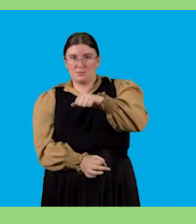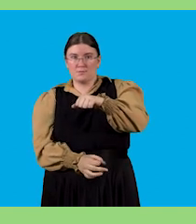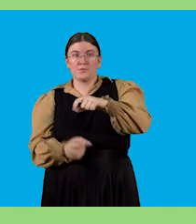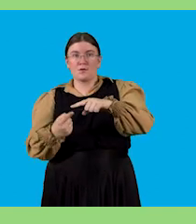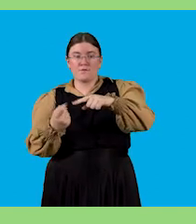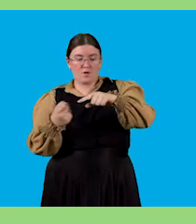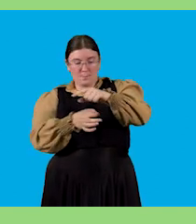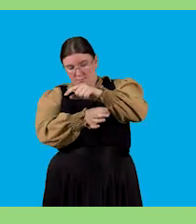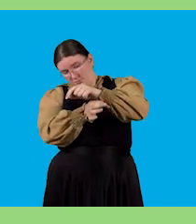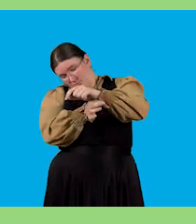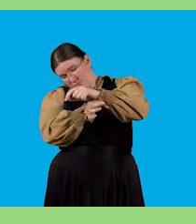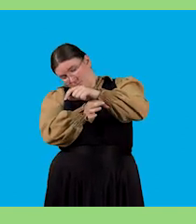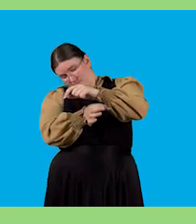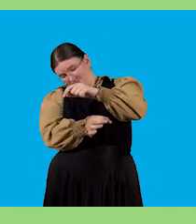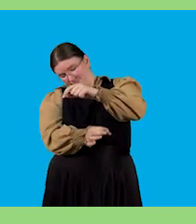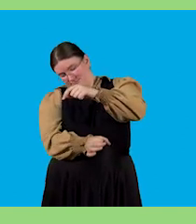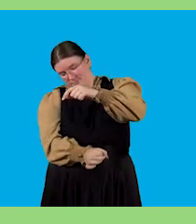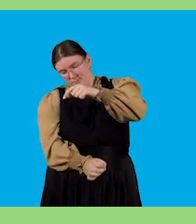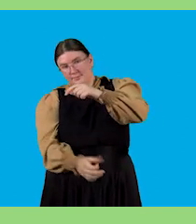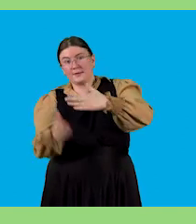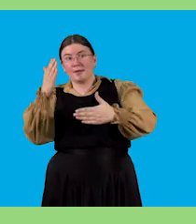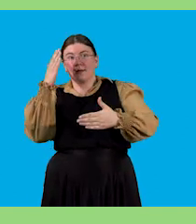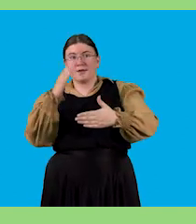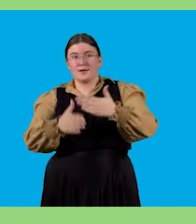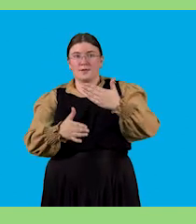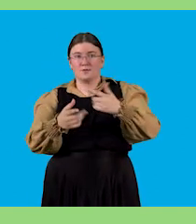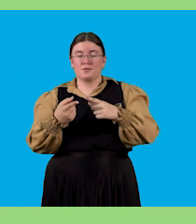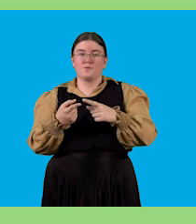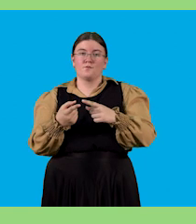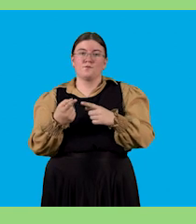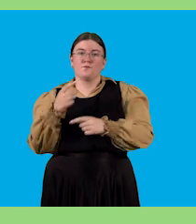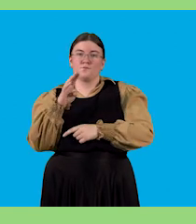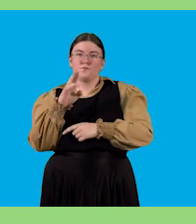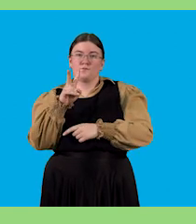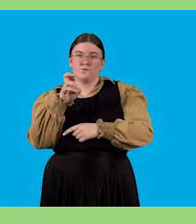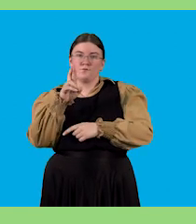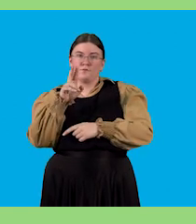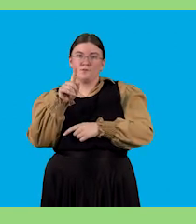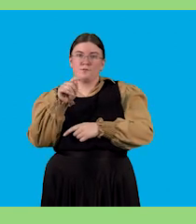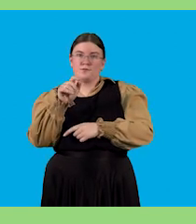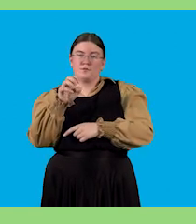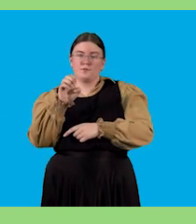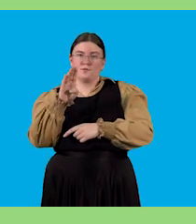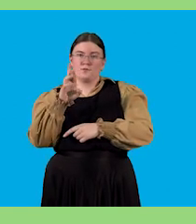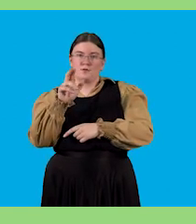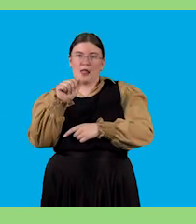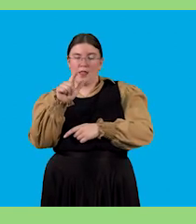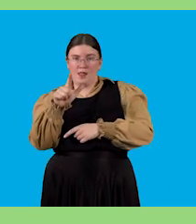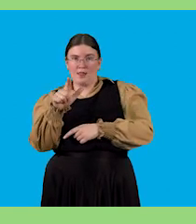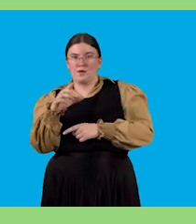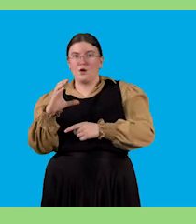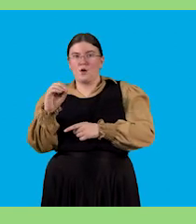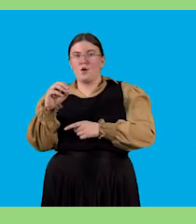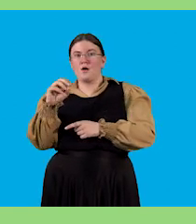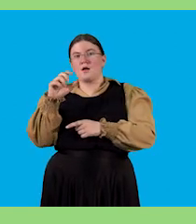from the base of the brain to the end of the vertebral column. Then